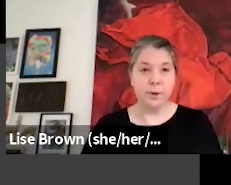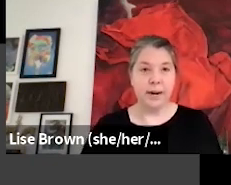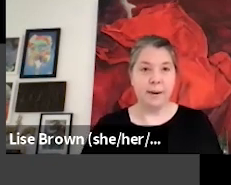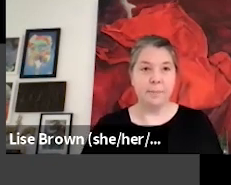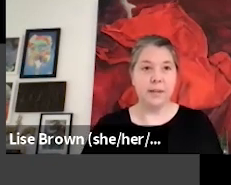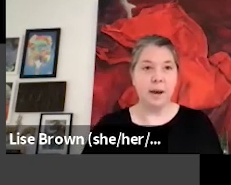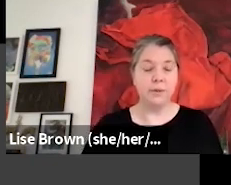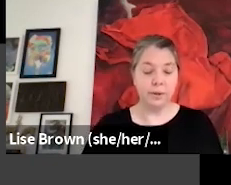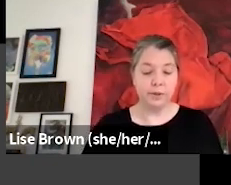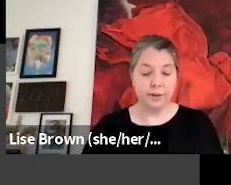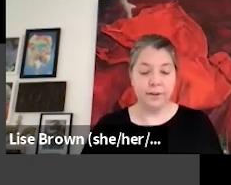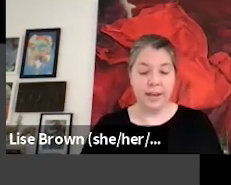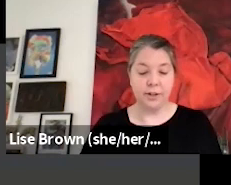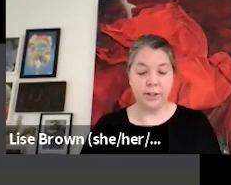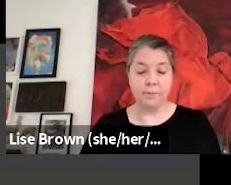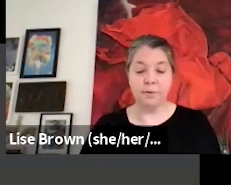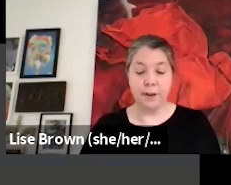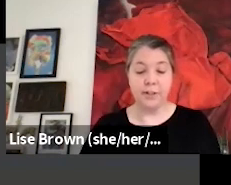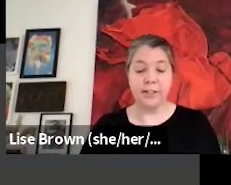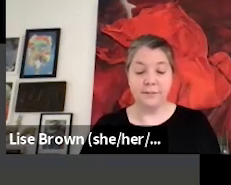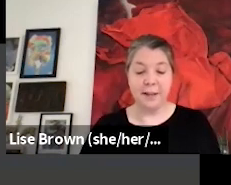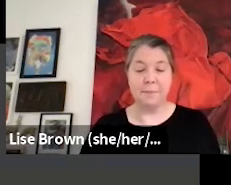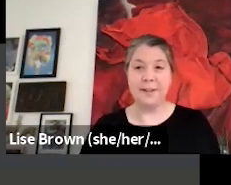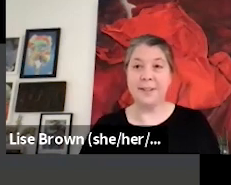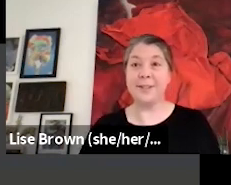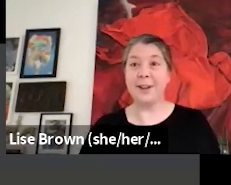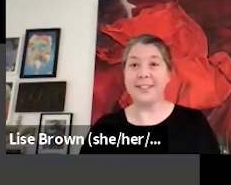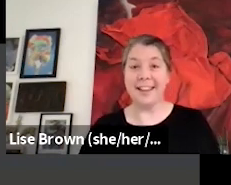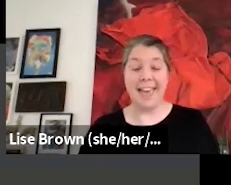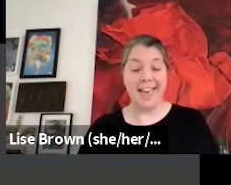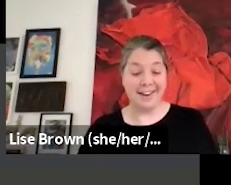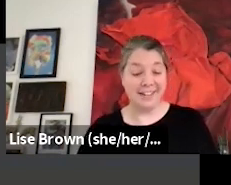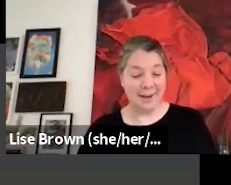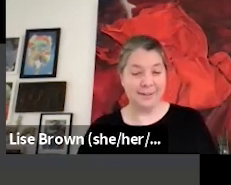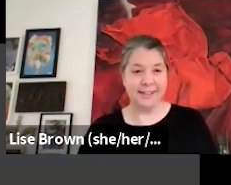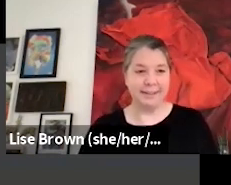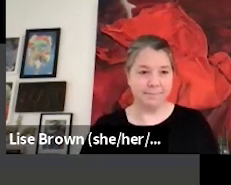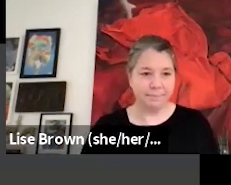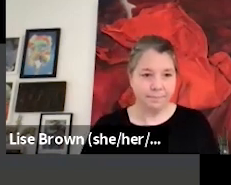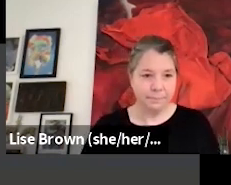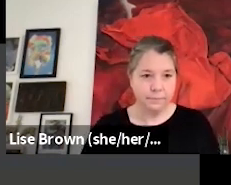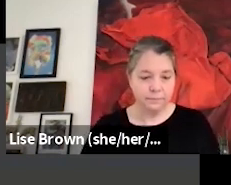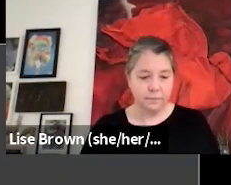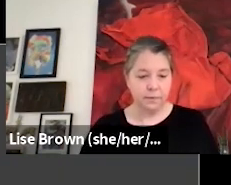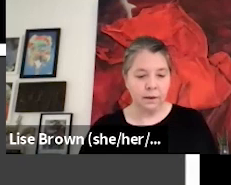school programs, outdoor certifications, professional development, consulting, and counseling.